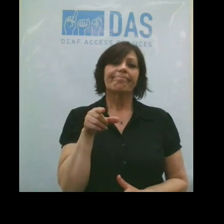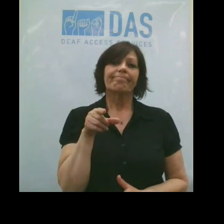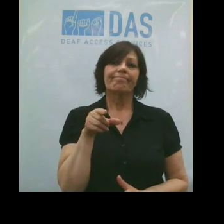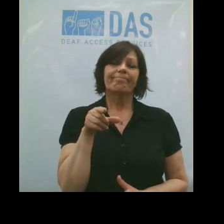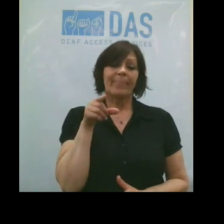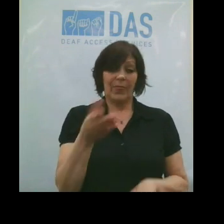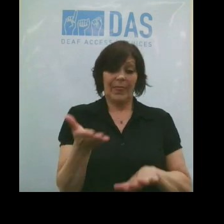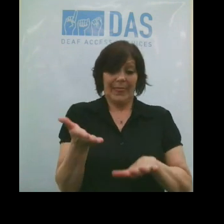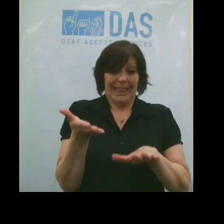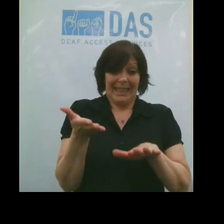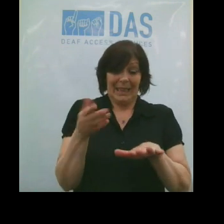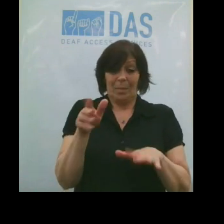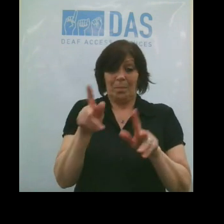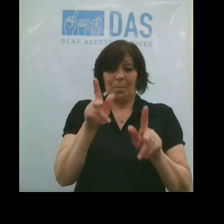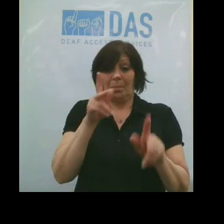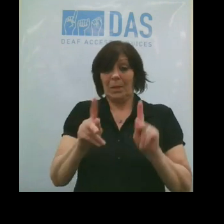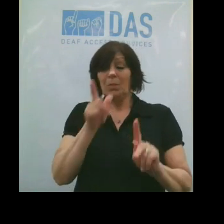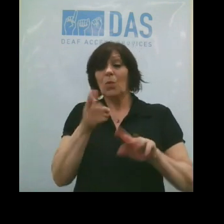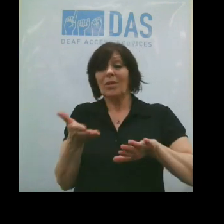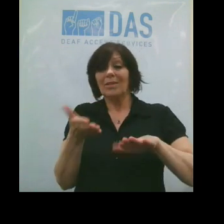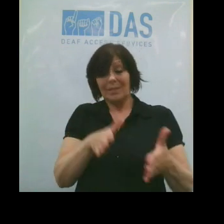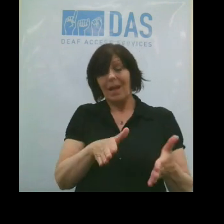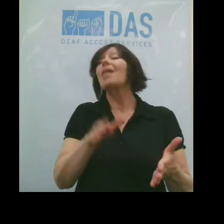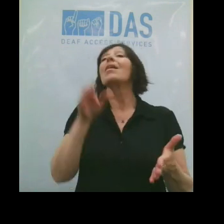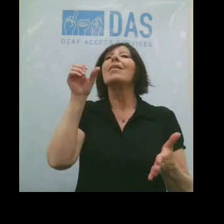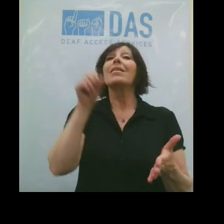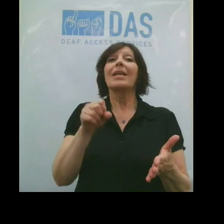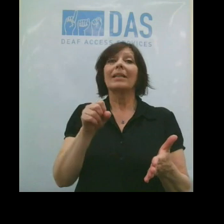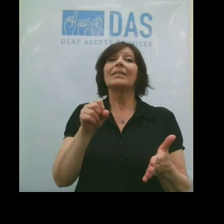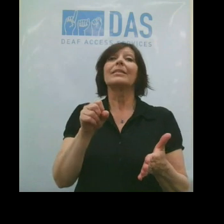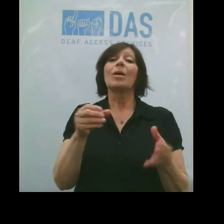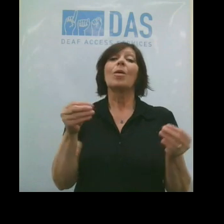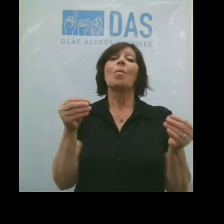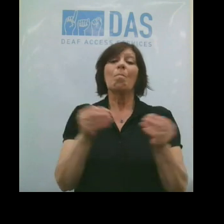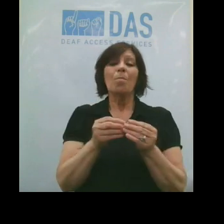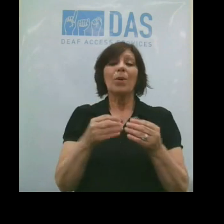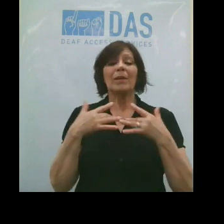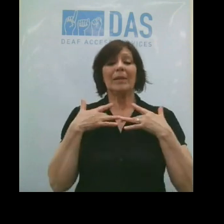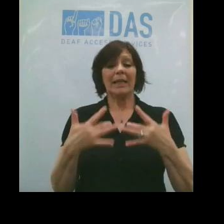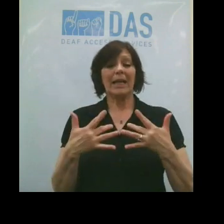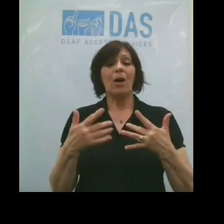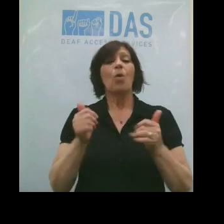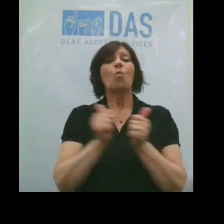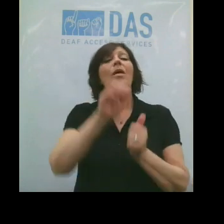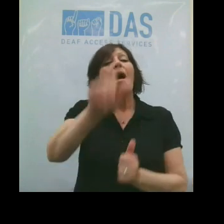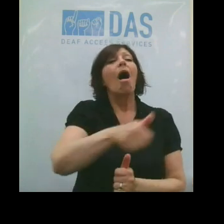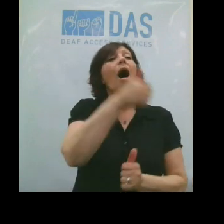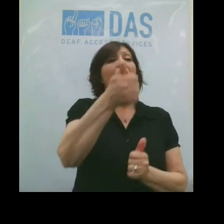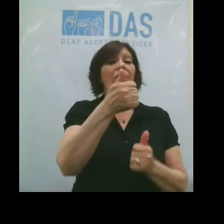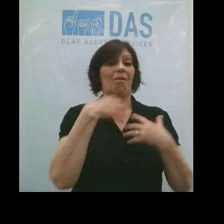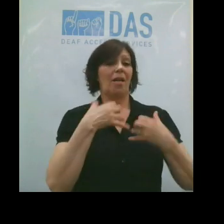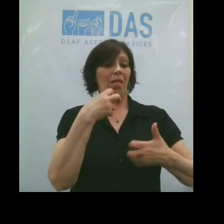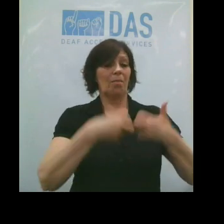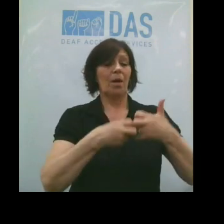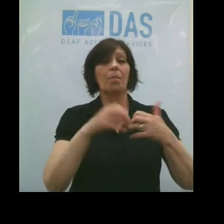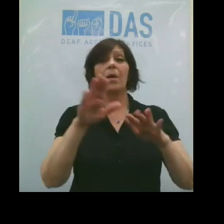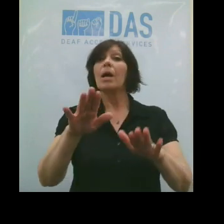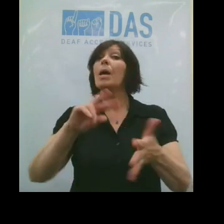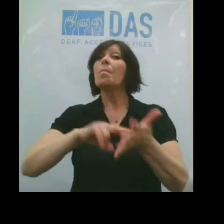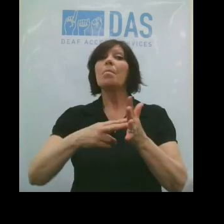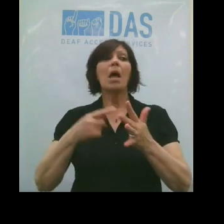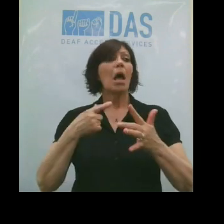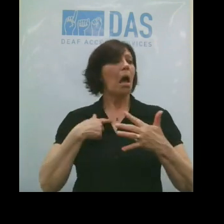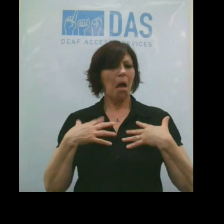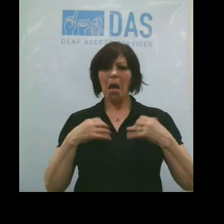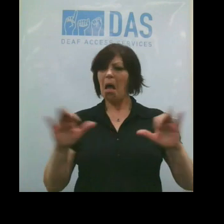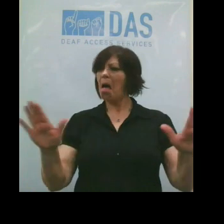the deaths are really hitting hard among people that have other health problems. It doesn't mean that people who don't have any other health problems,